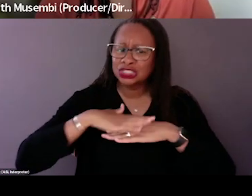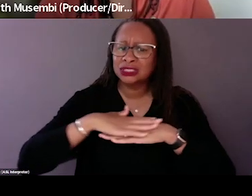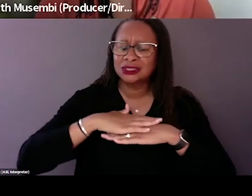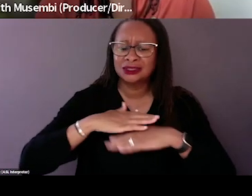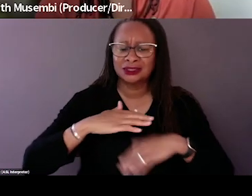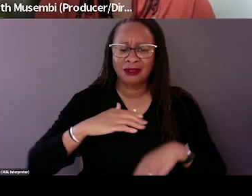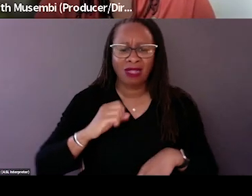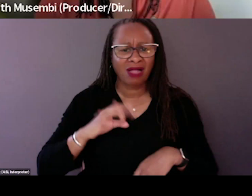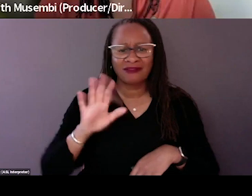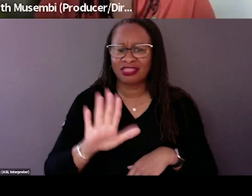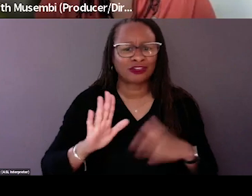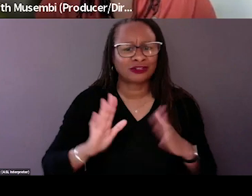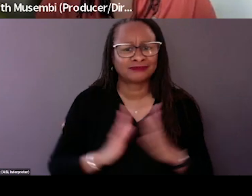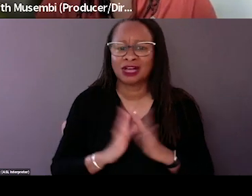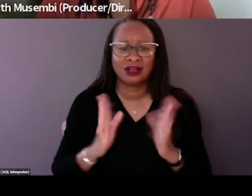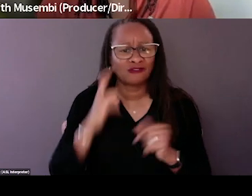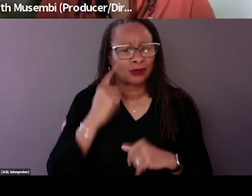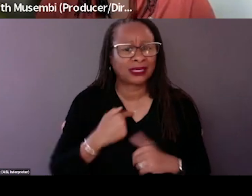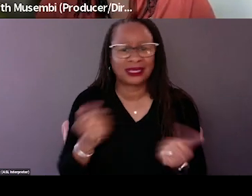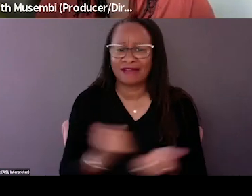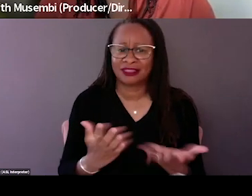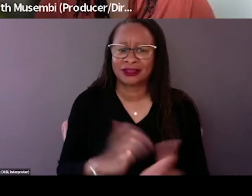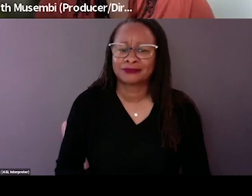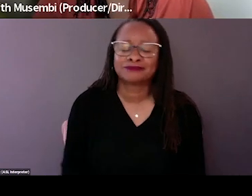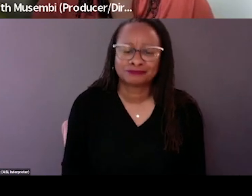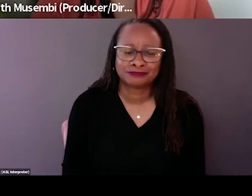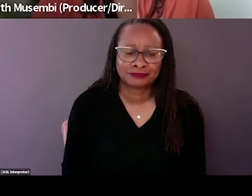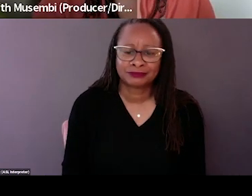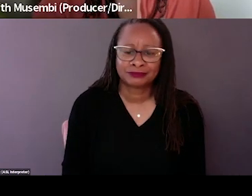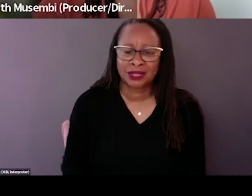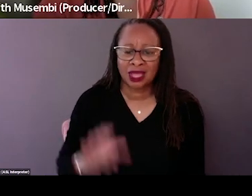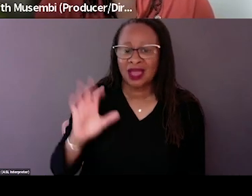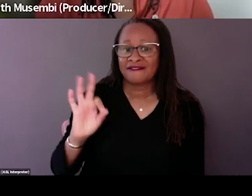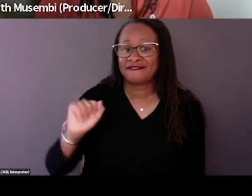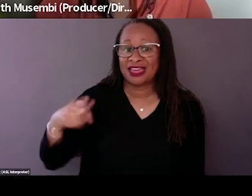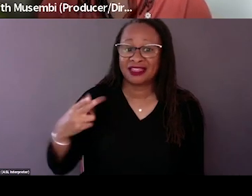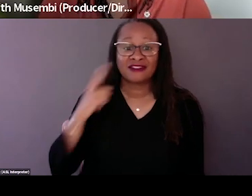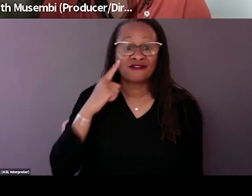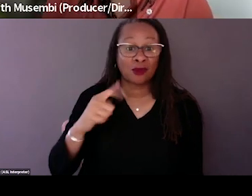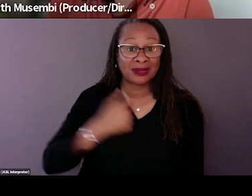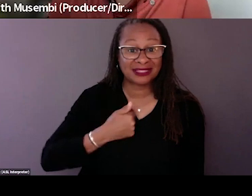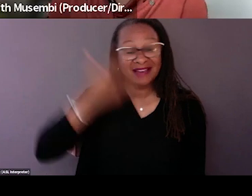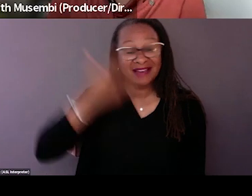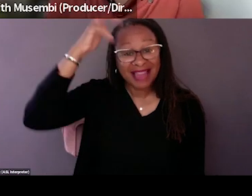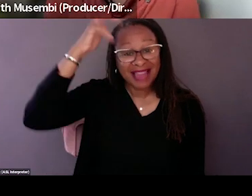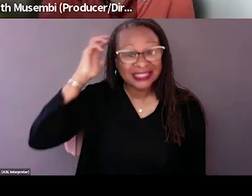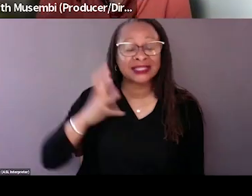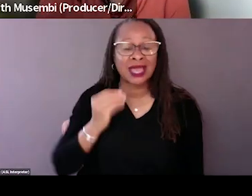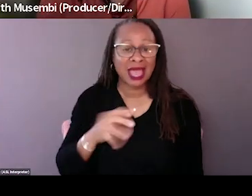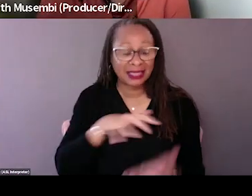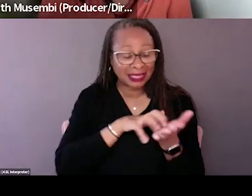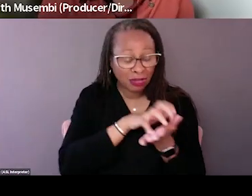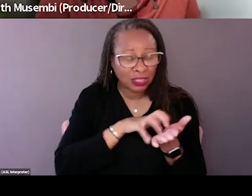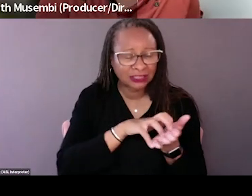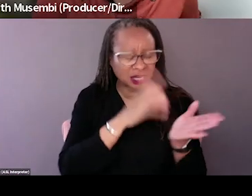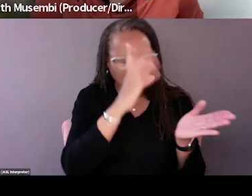yes, that for me. Wow. Mm-hmm. For me, I'd have to say it's the lions and the calculation that goes into what